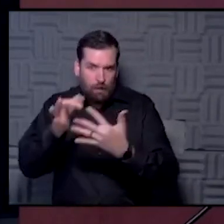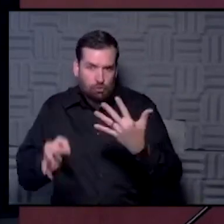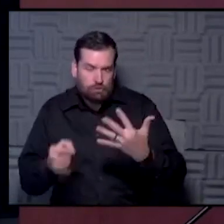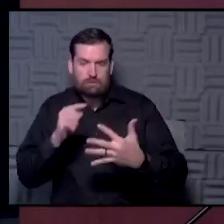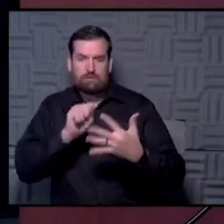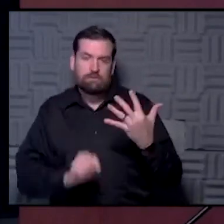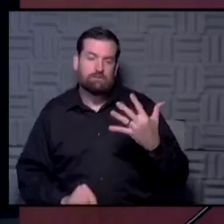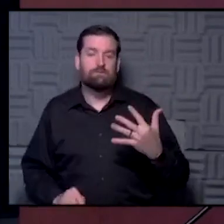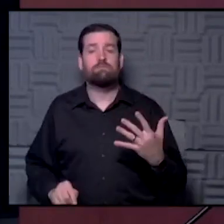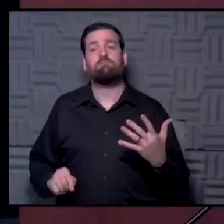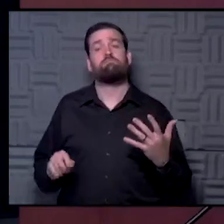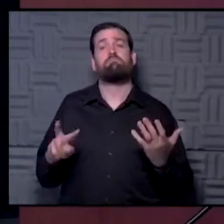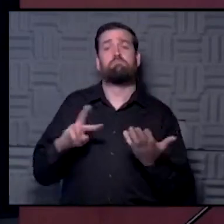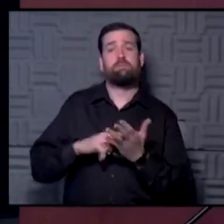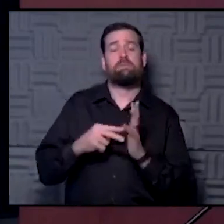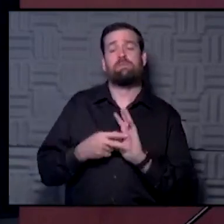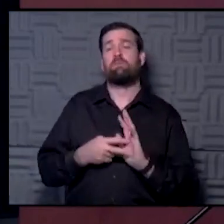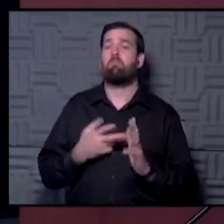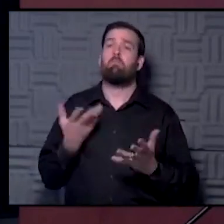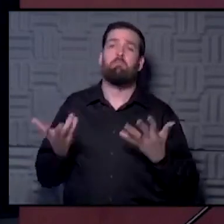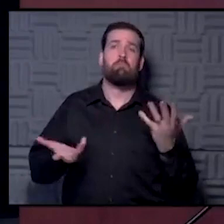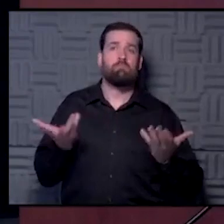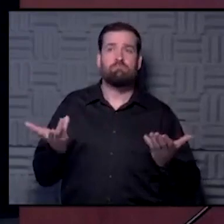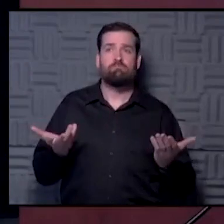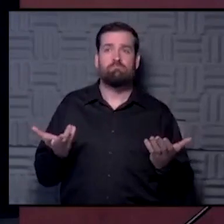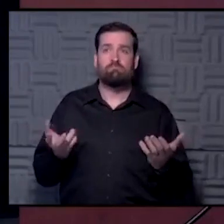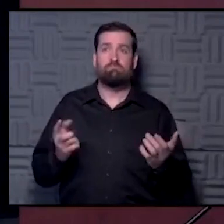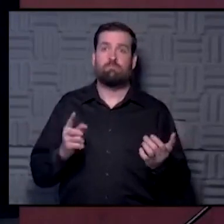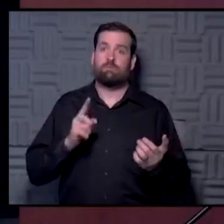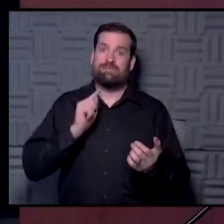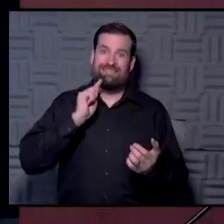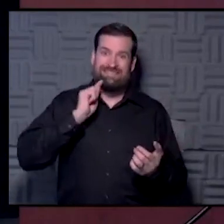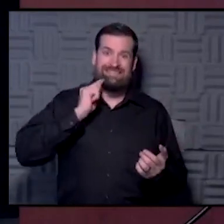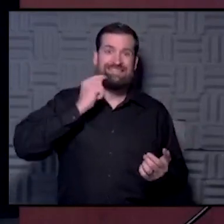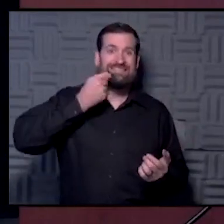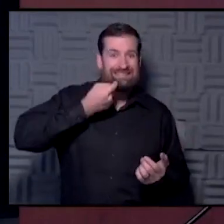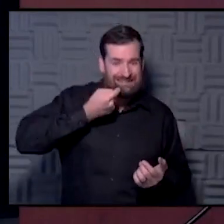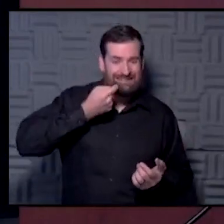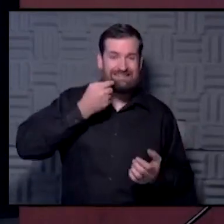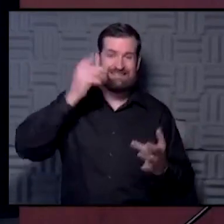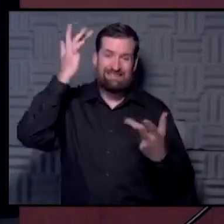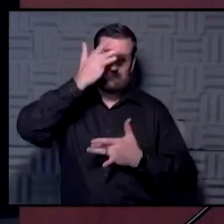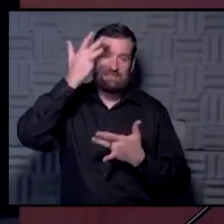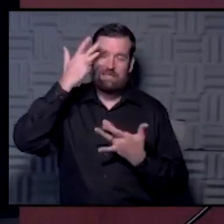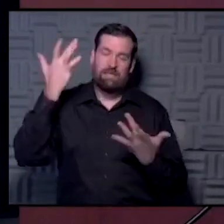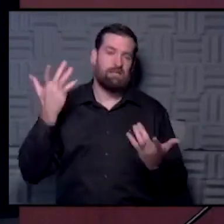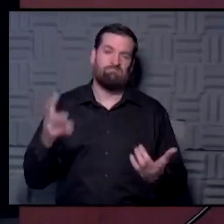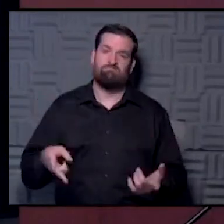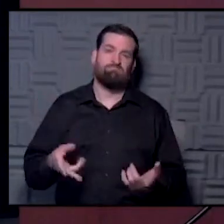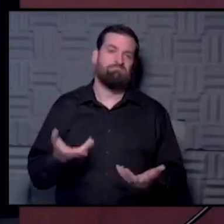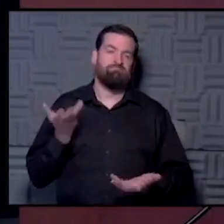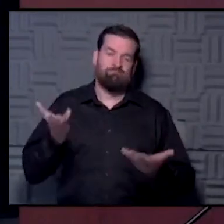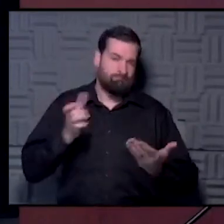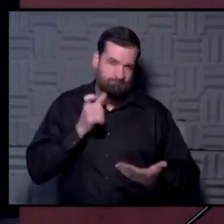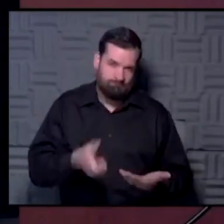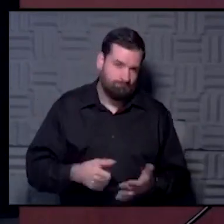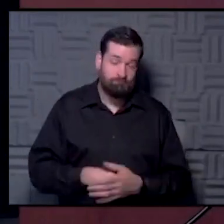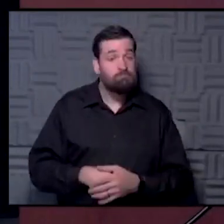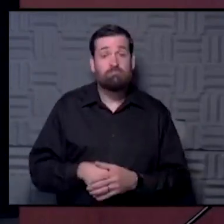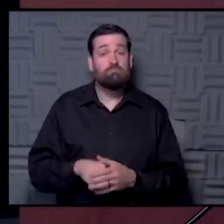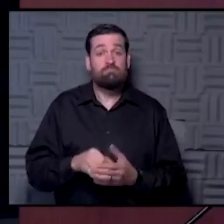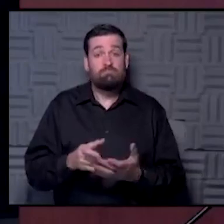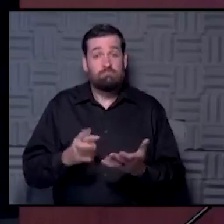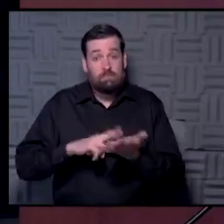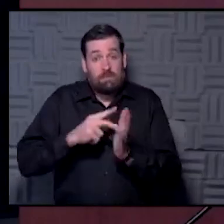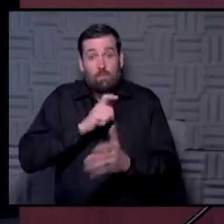think, probably make it likely that we won't see truly, really severe disease in the case of the president. But that's not a